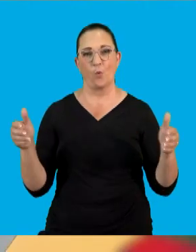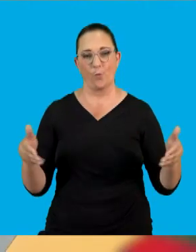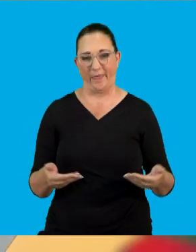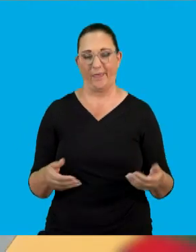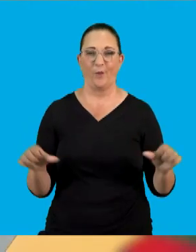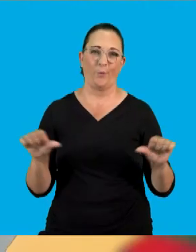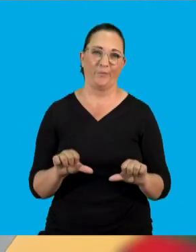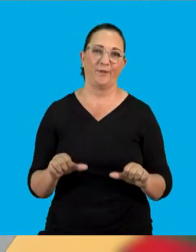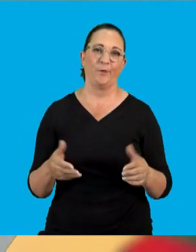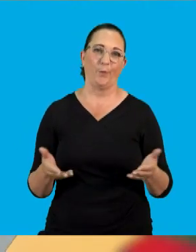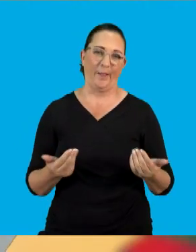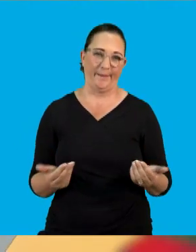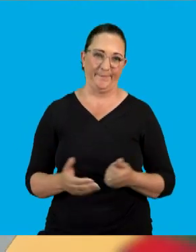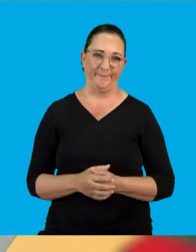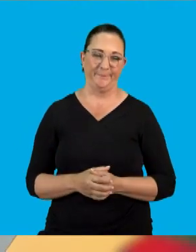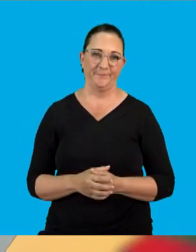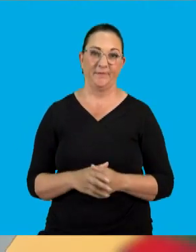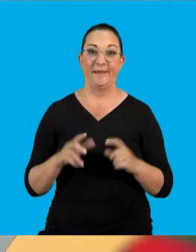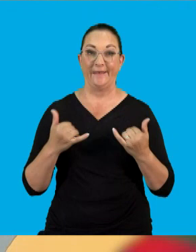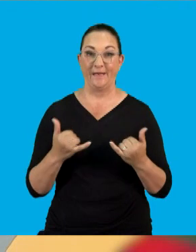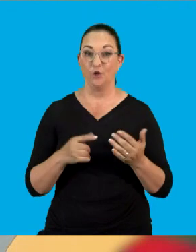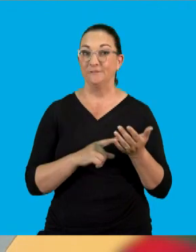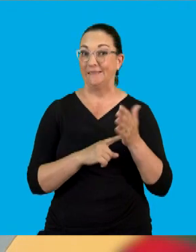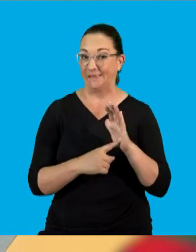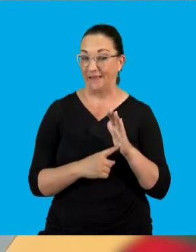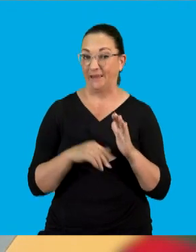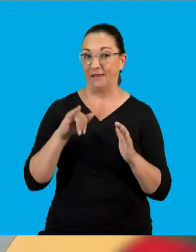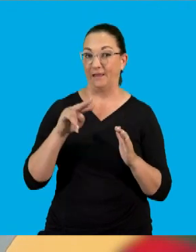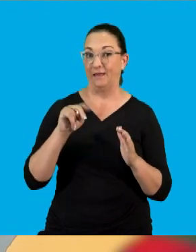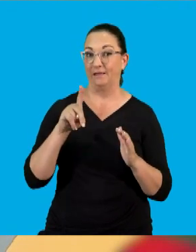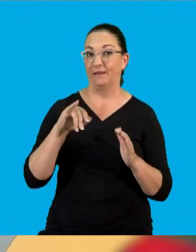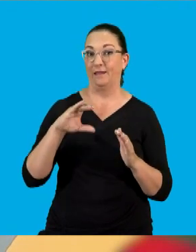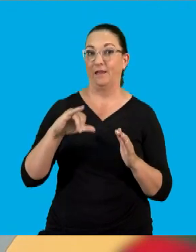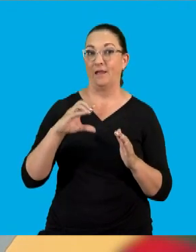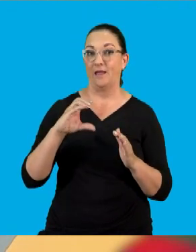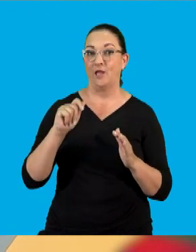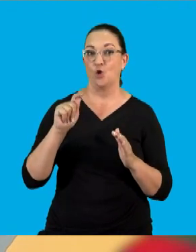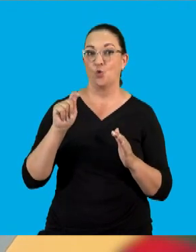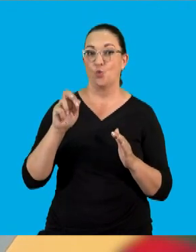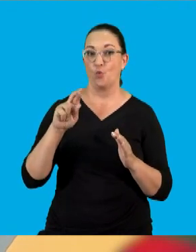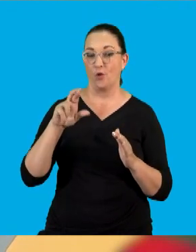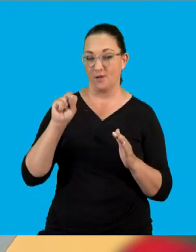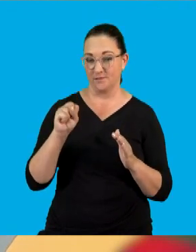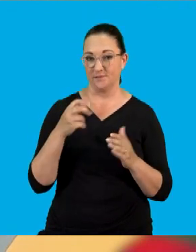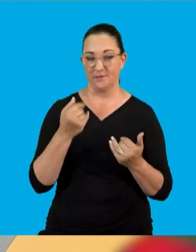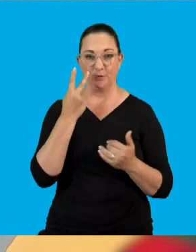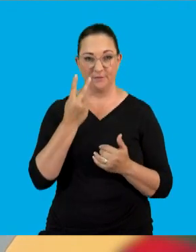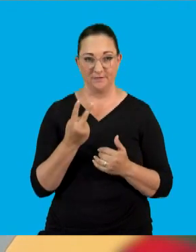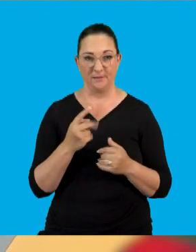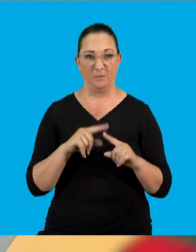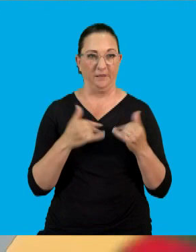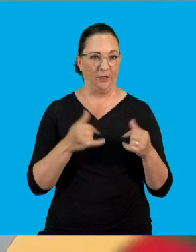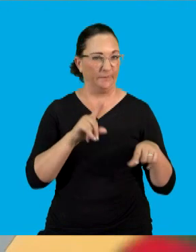Welcome back. So now our next concept is indicators. So we looked at the concept of pH value. So now we're going to go into